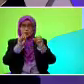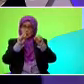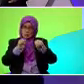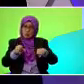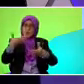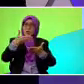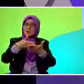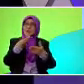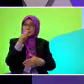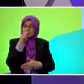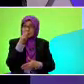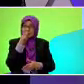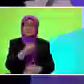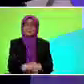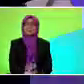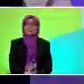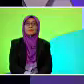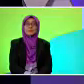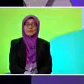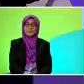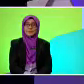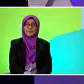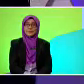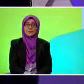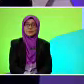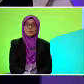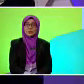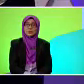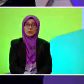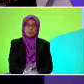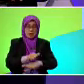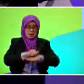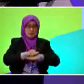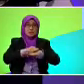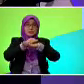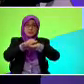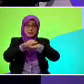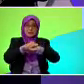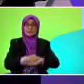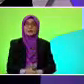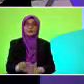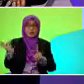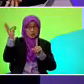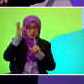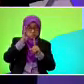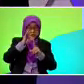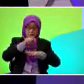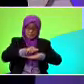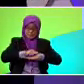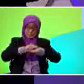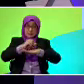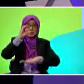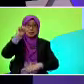an investigation. He changed the acidity, the condition where the fruits are put in. So he used apple, and